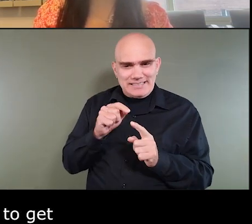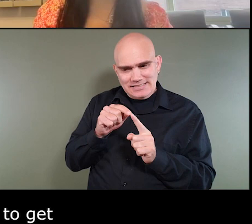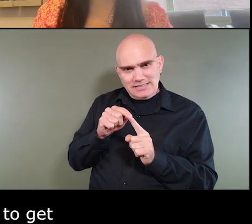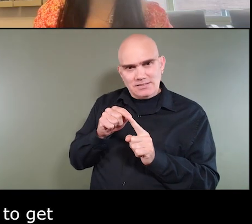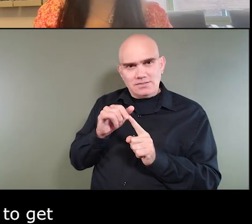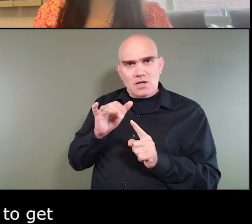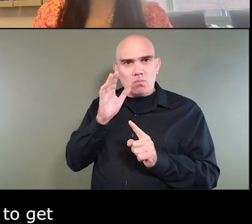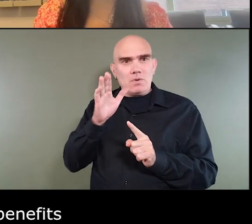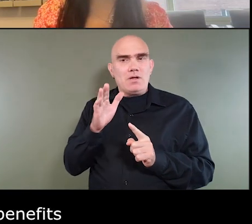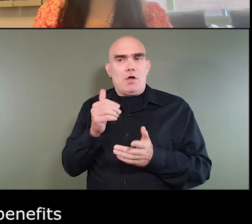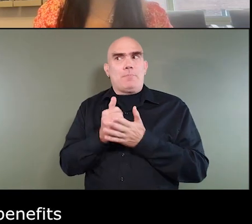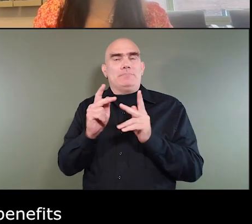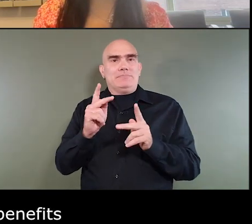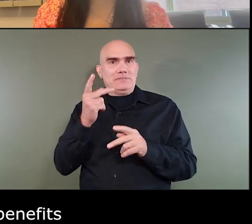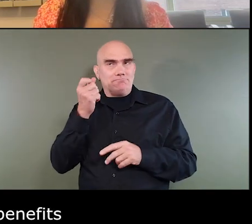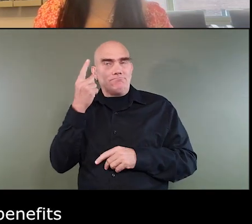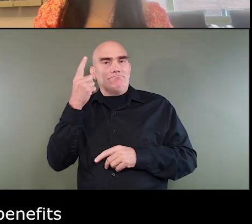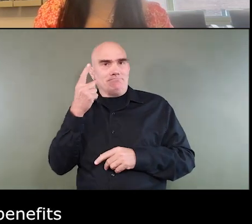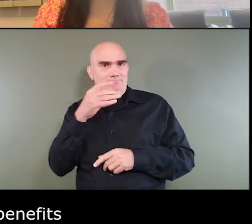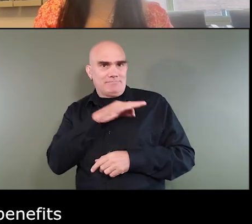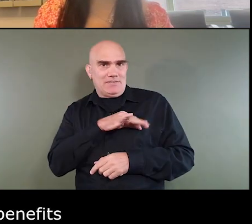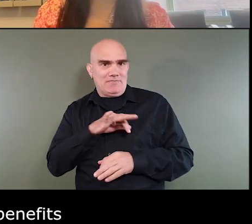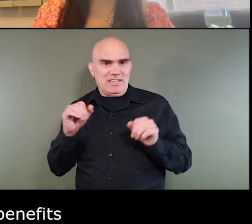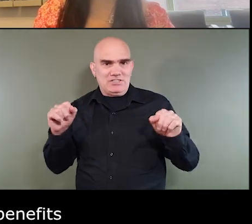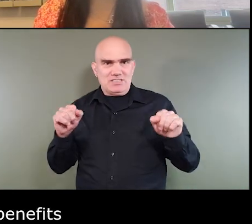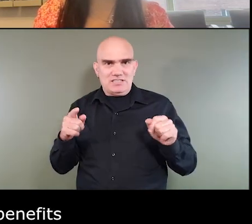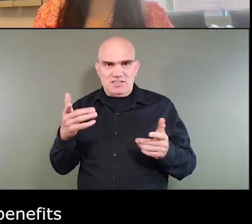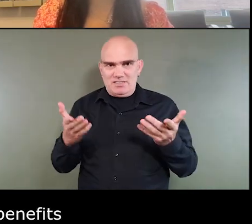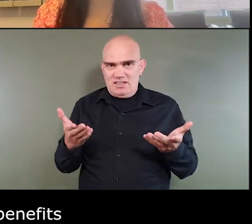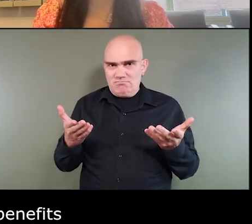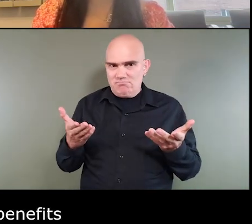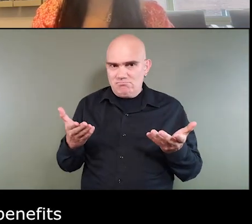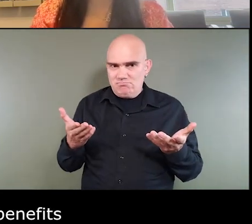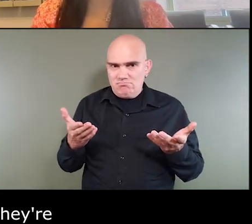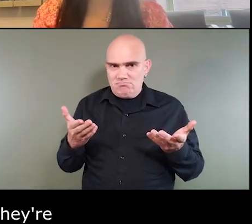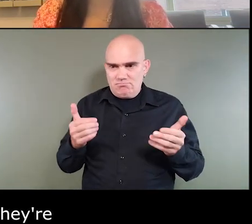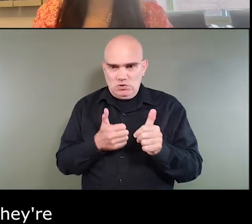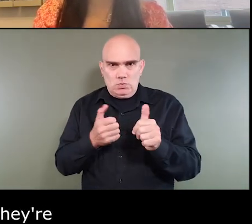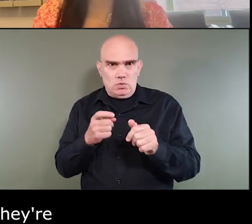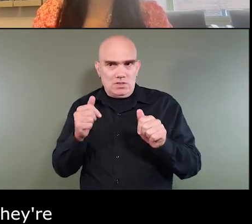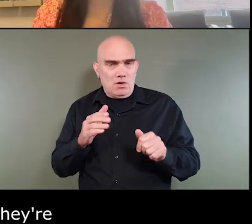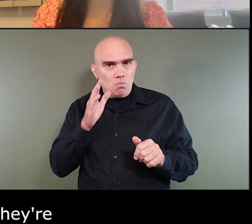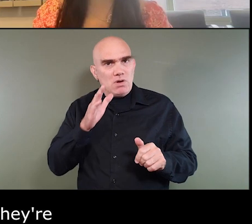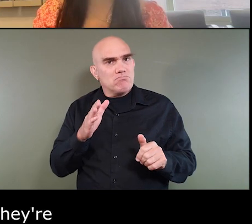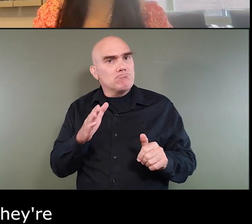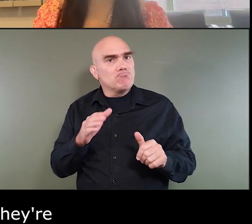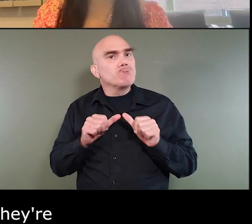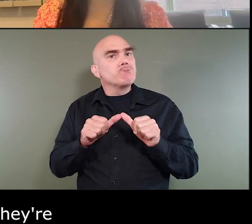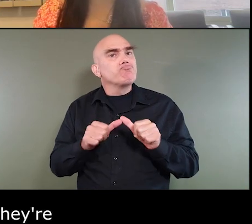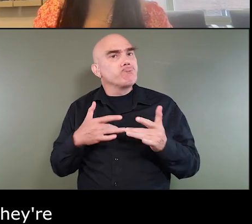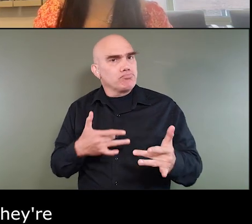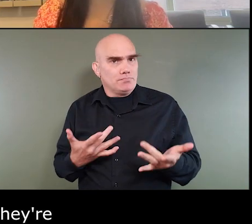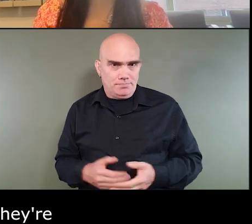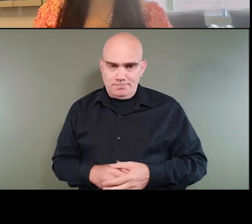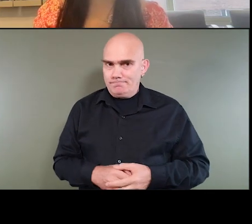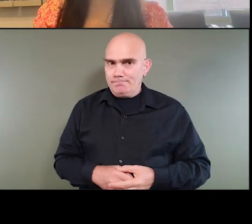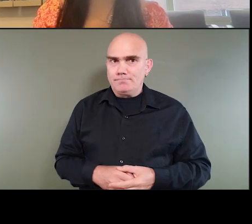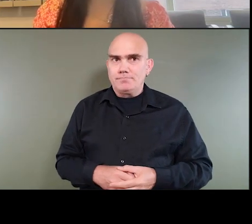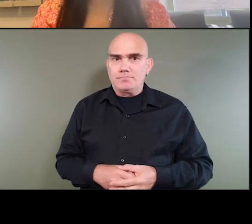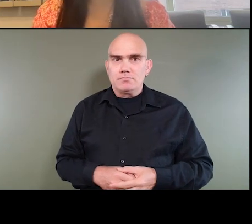to get at the specifics that will help folks see the benefits of the exercise that they're pursuing so that they're inclined to